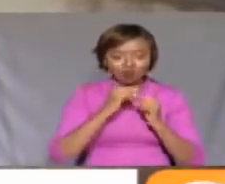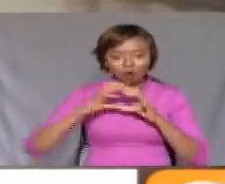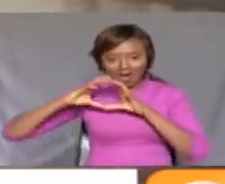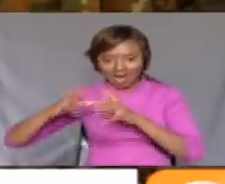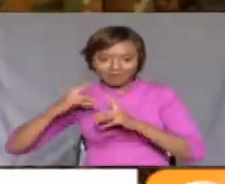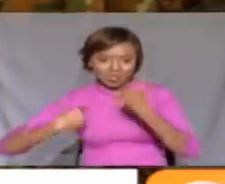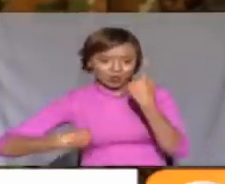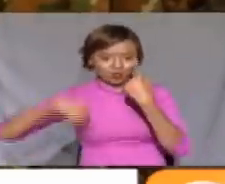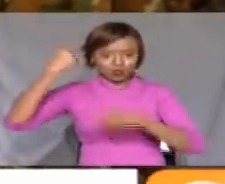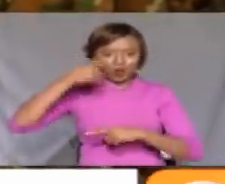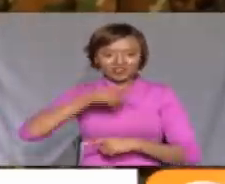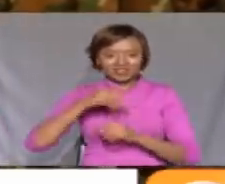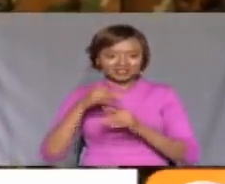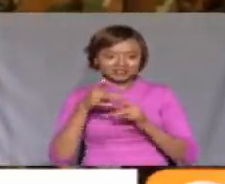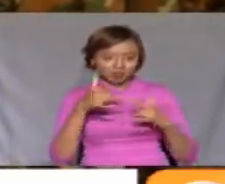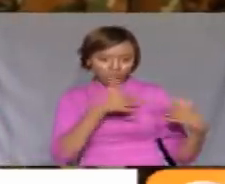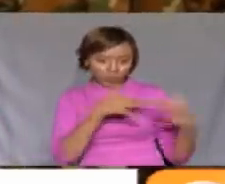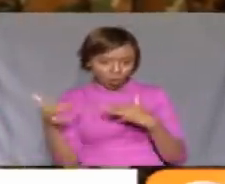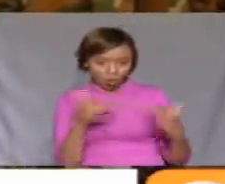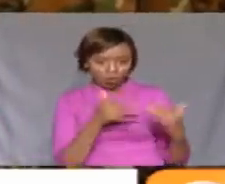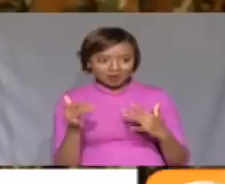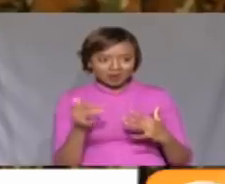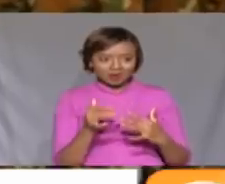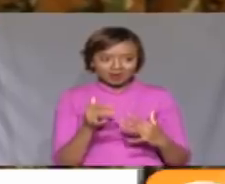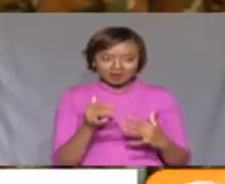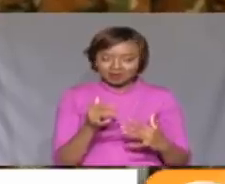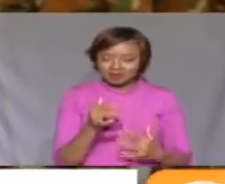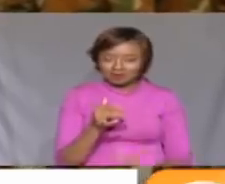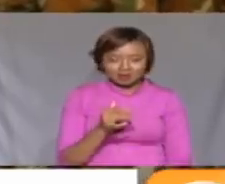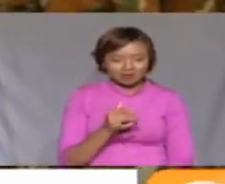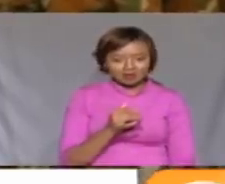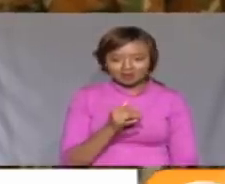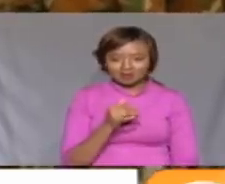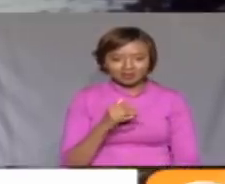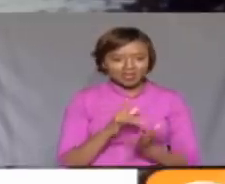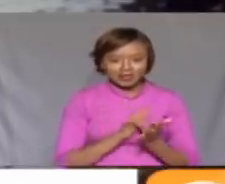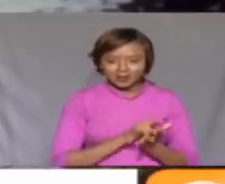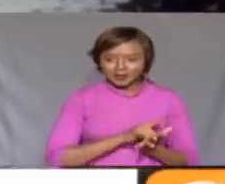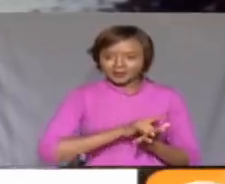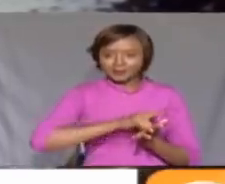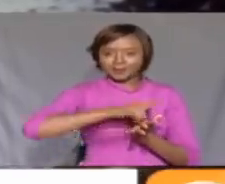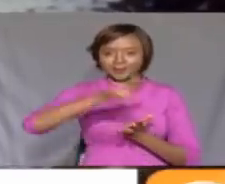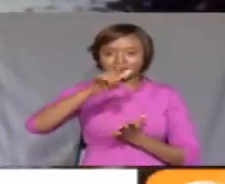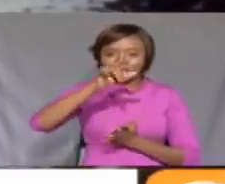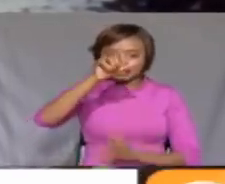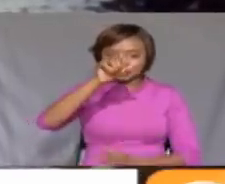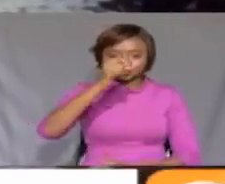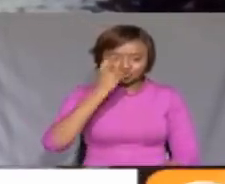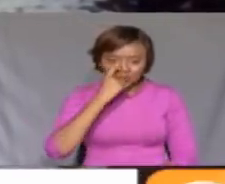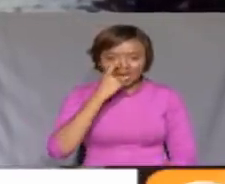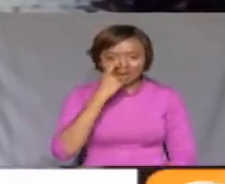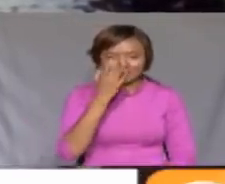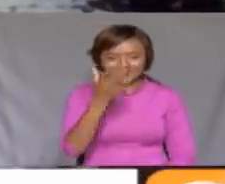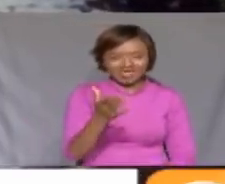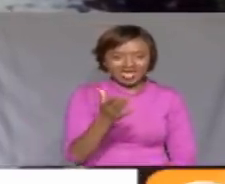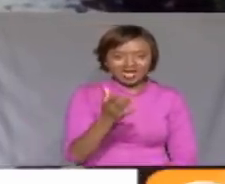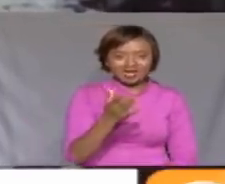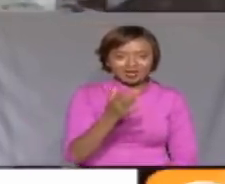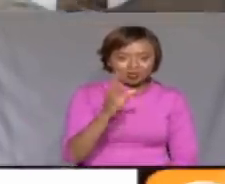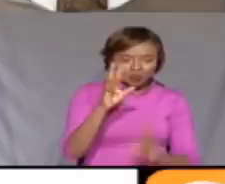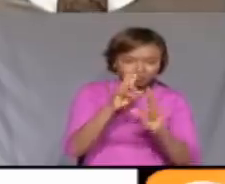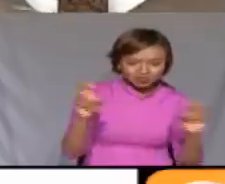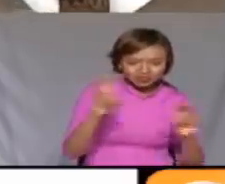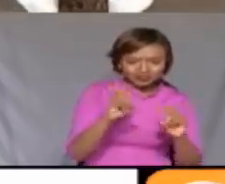won that bloody contest. Then we went to Darfur in South Sudan, to look for the